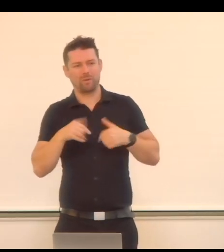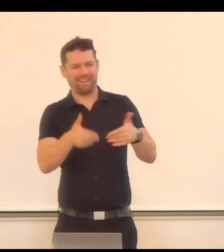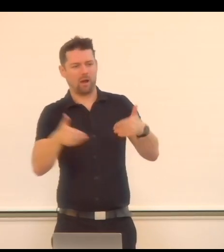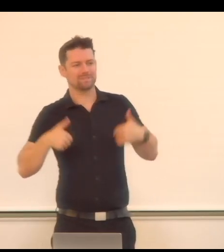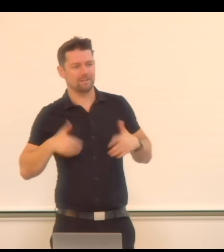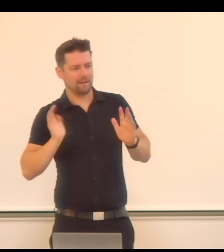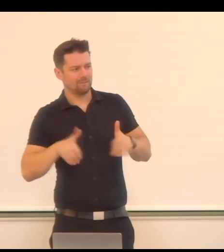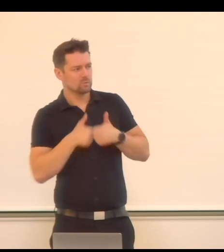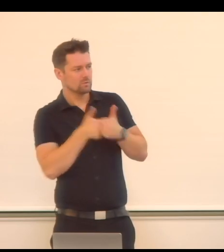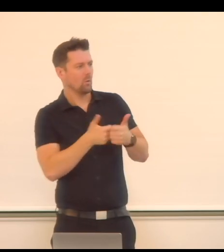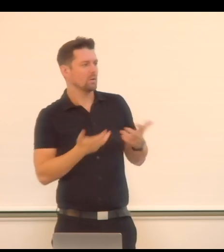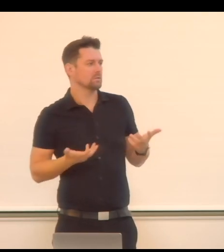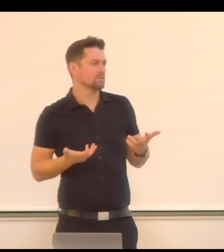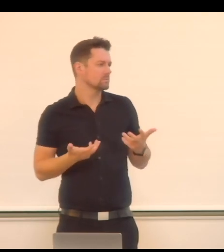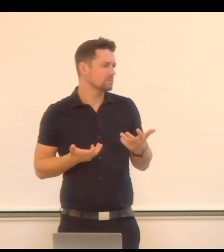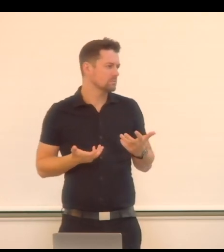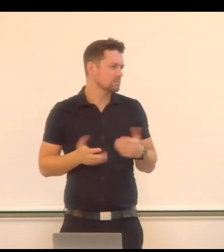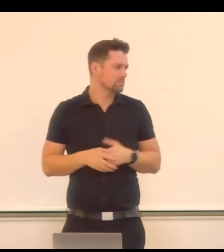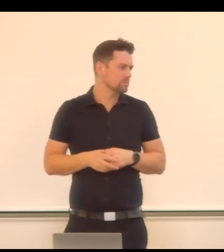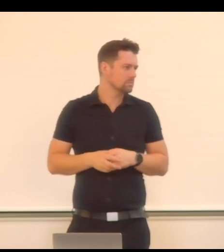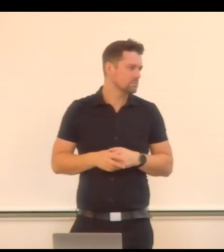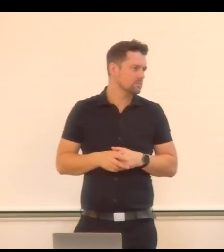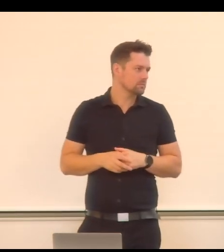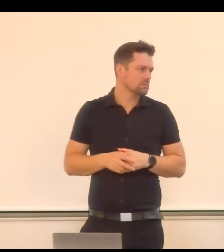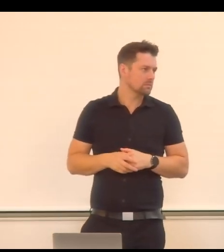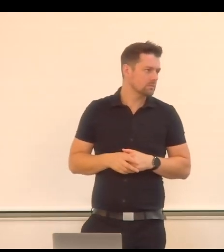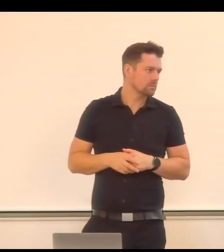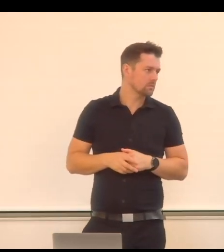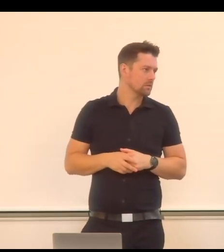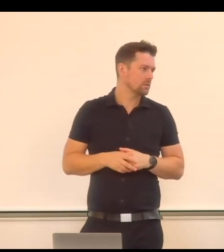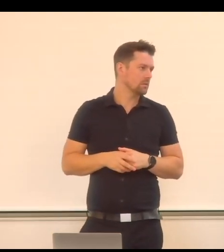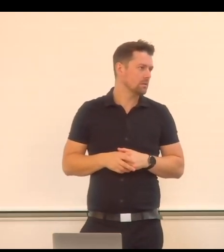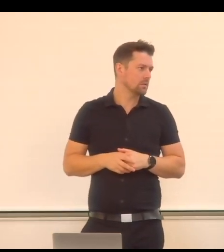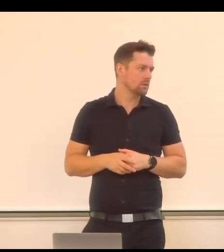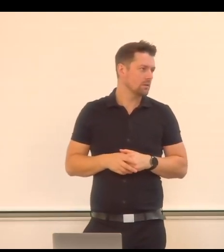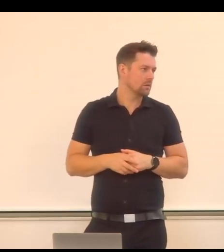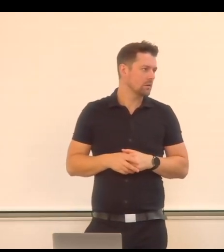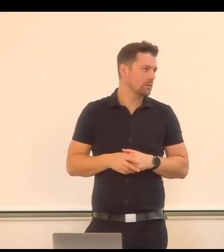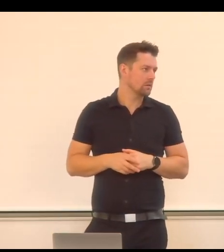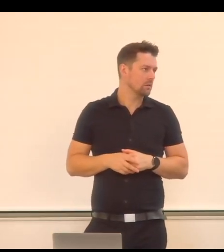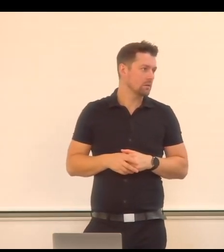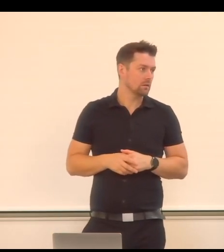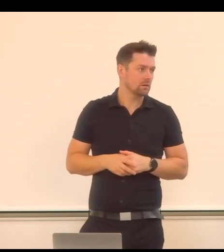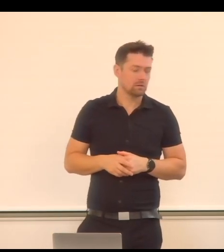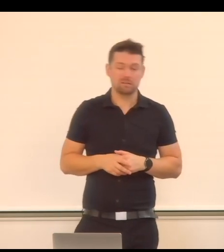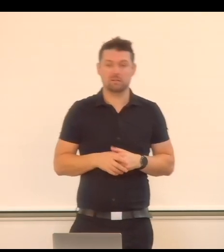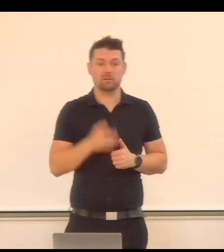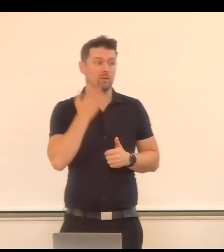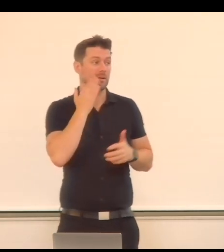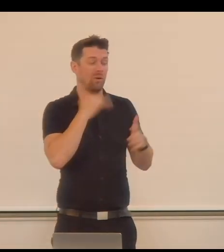down because they really want to go ahead with, like, what else can we do now? We have time. Like, guys, take a break. Yeah. Yeah.